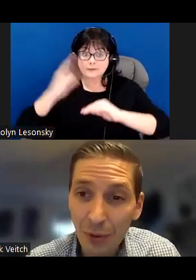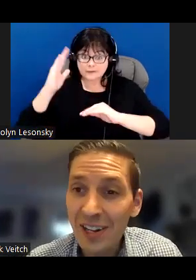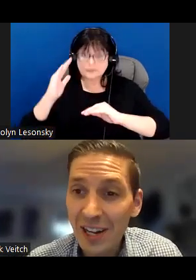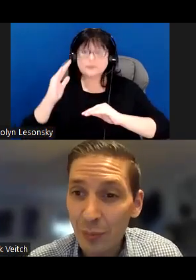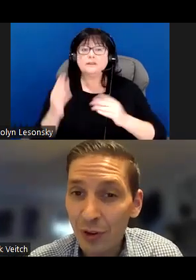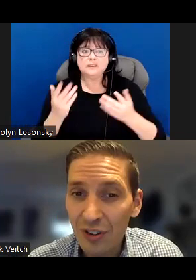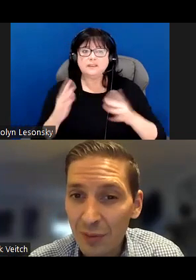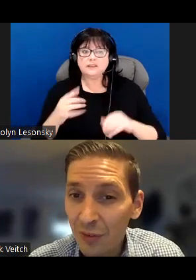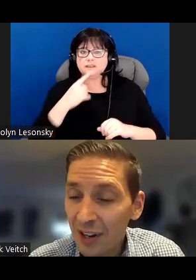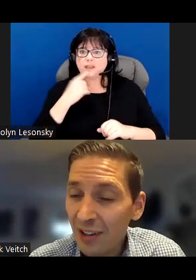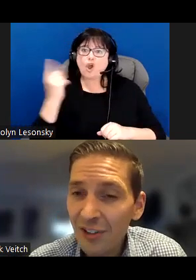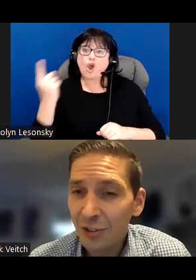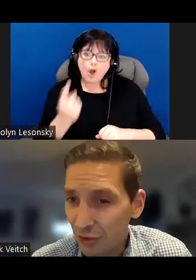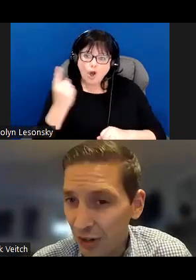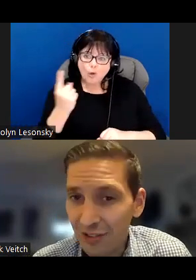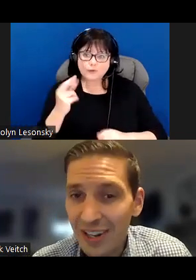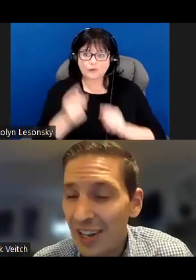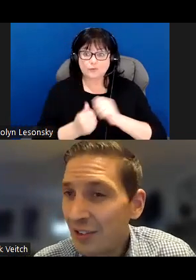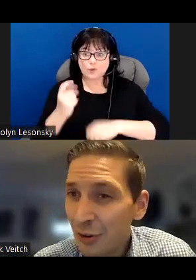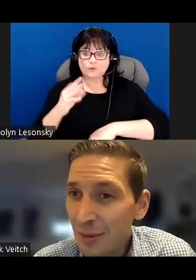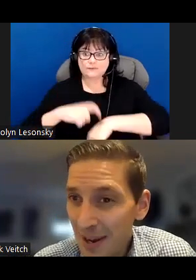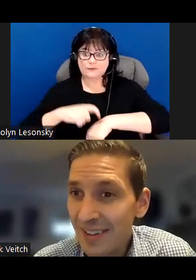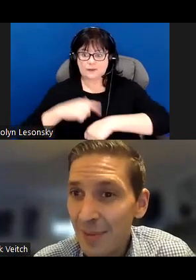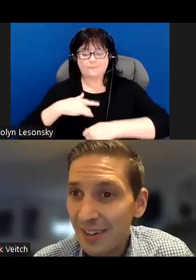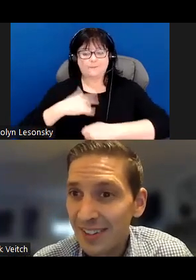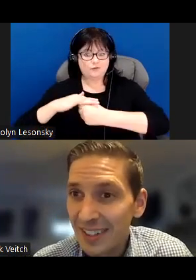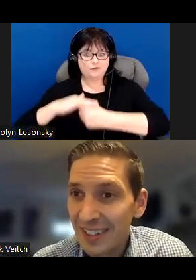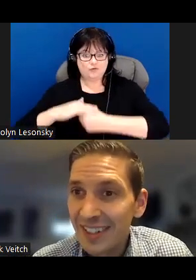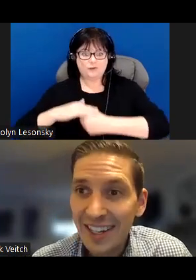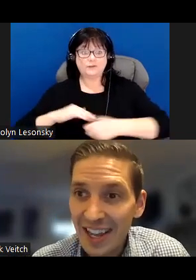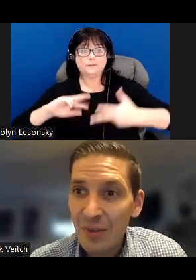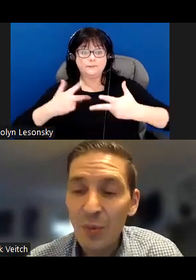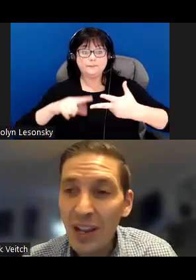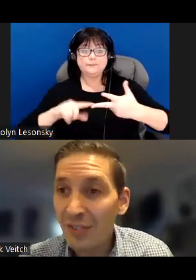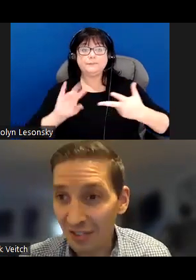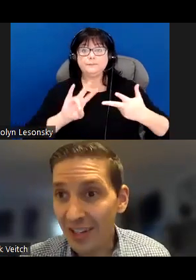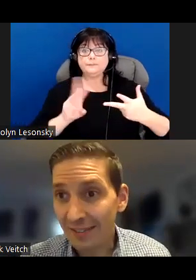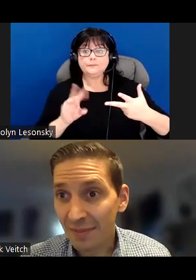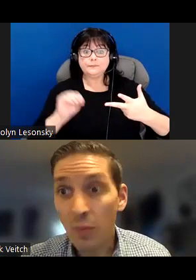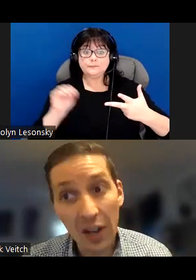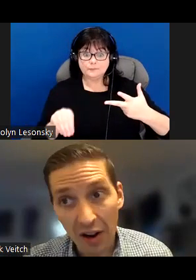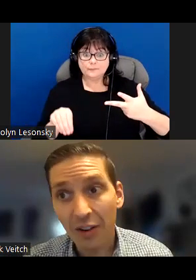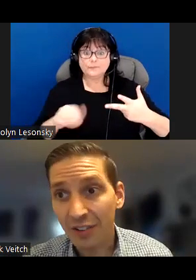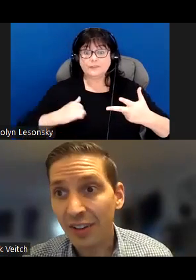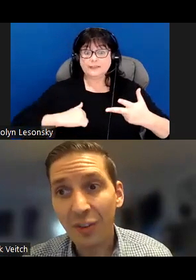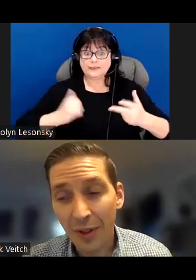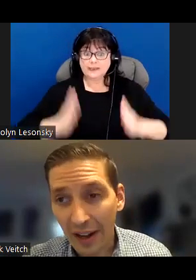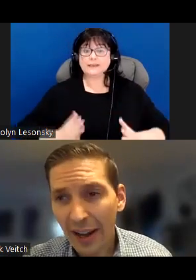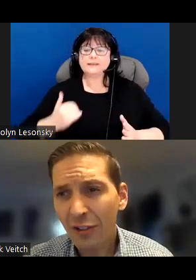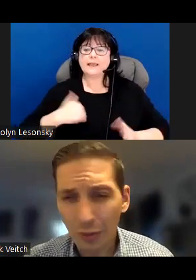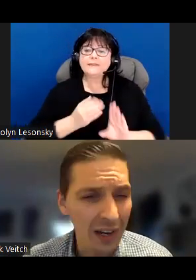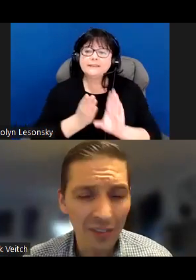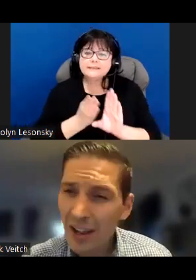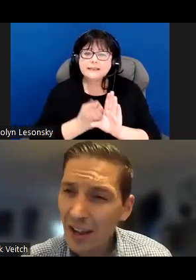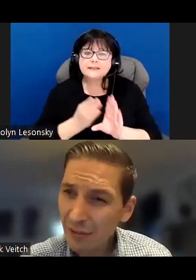76% of employed Canadians reported symptoms of psychological distress during the pandemic. Again, we have seen and we are seeing some